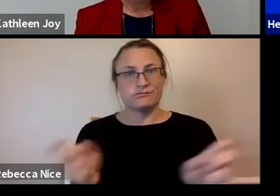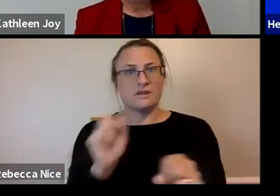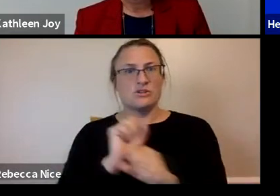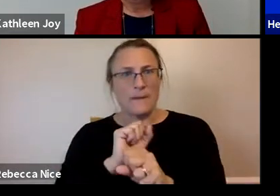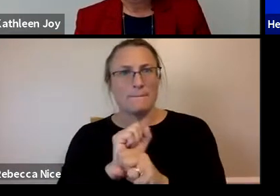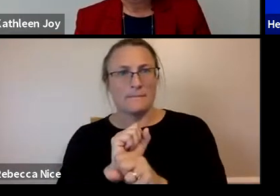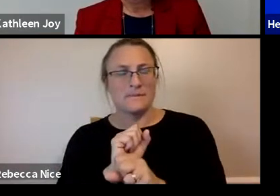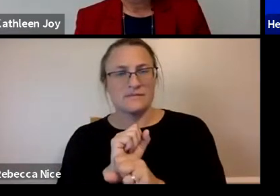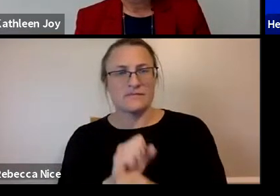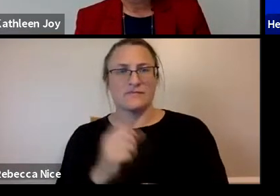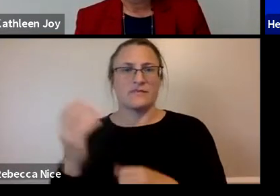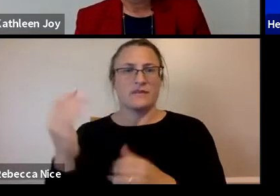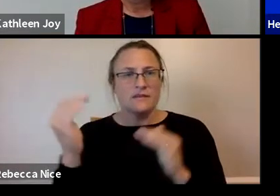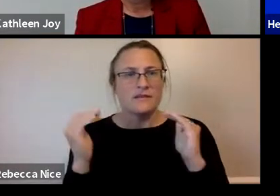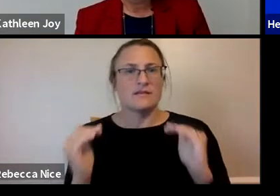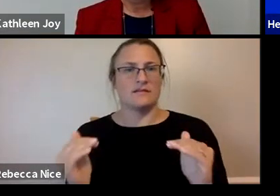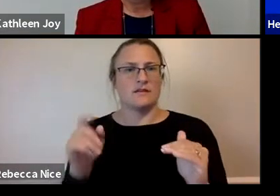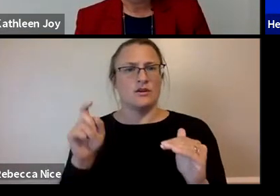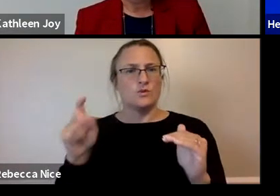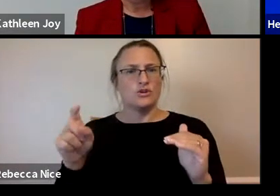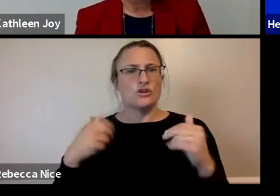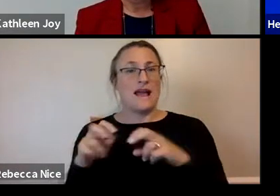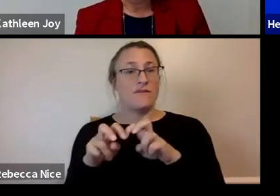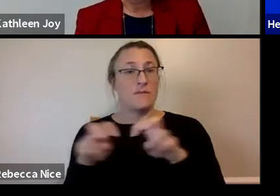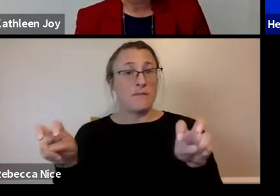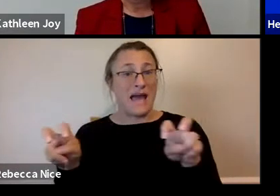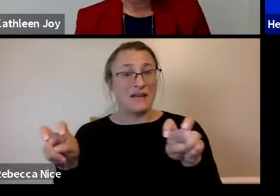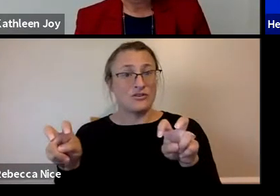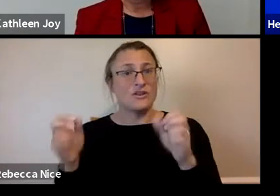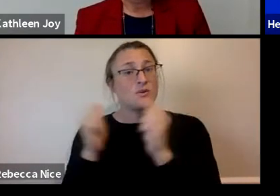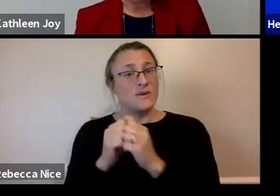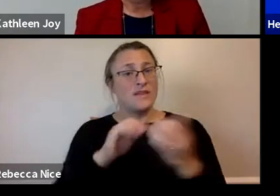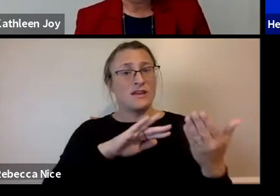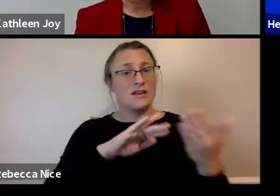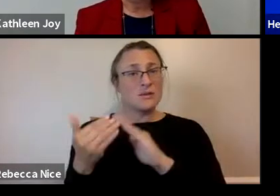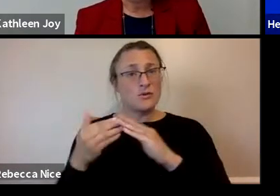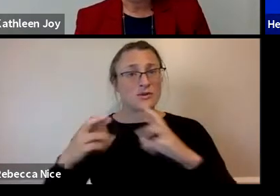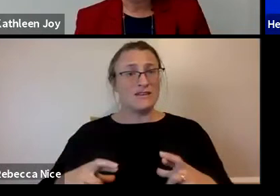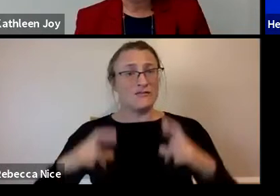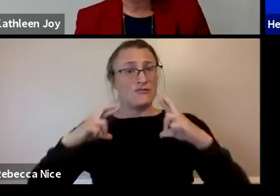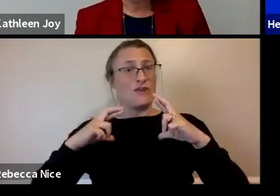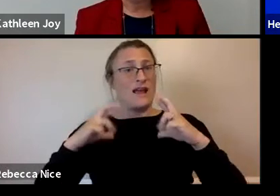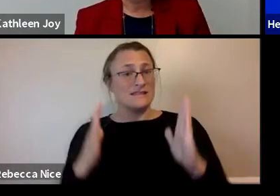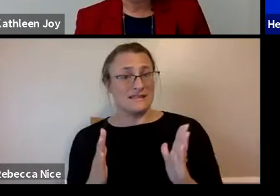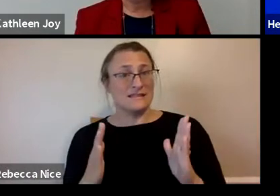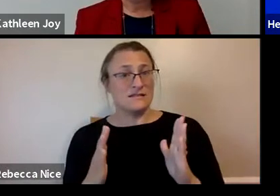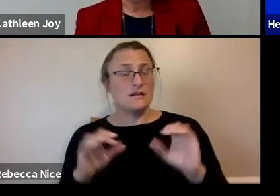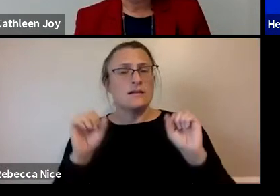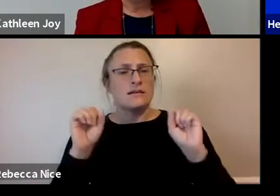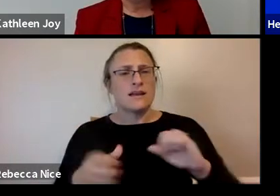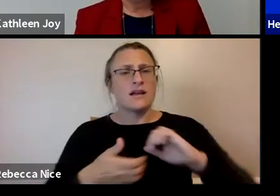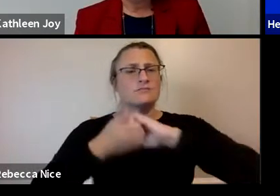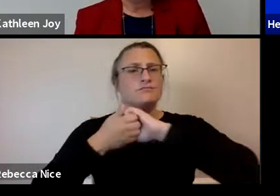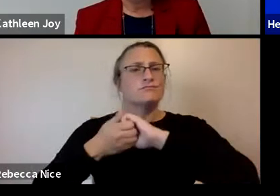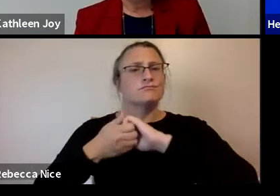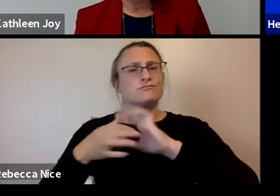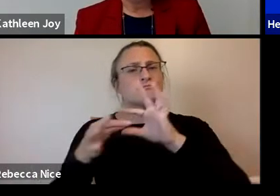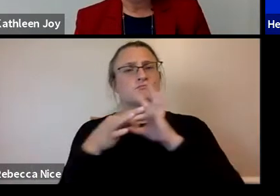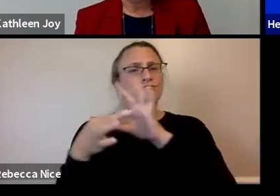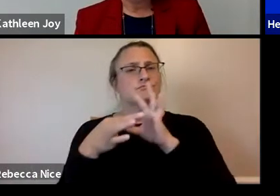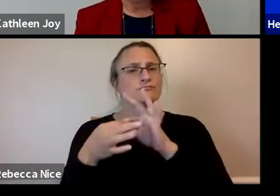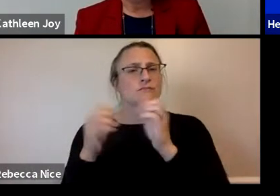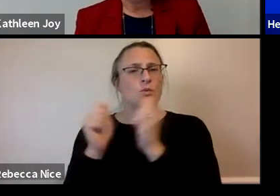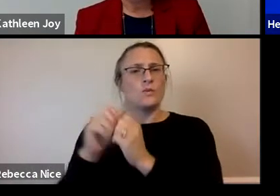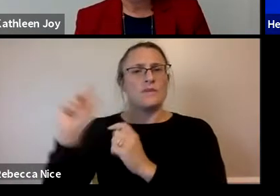a panel that's made up of community residents that can collaborate with those in the government